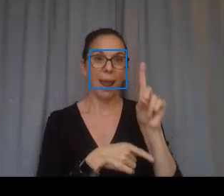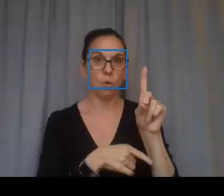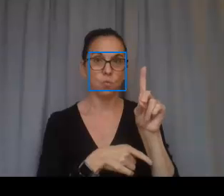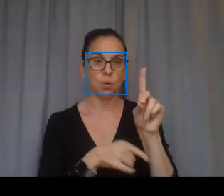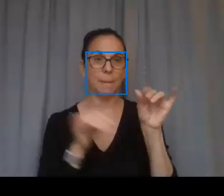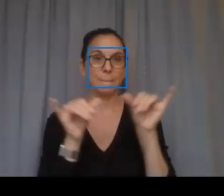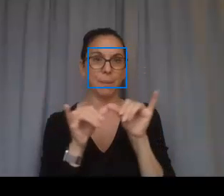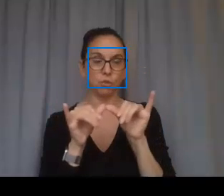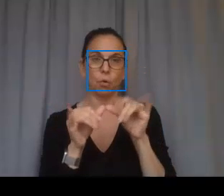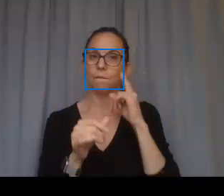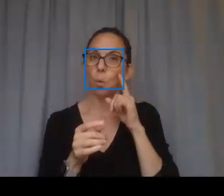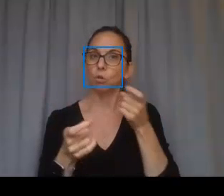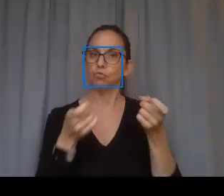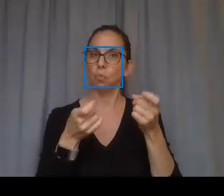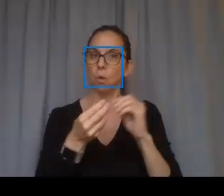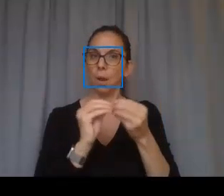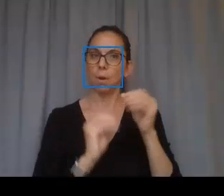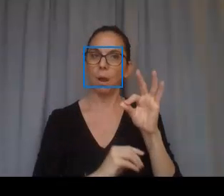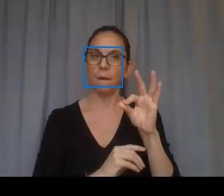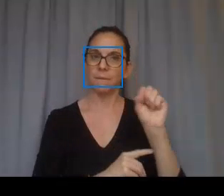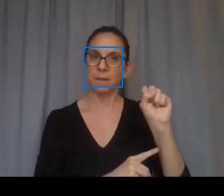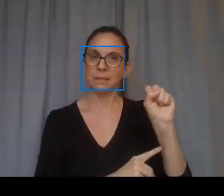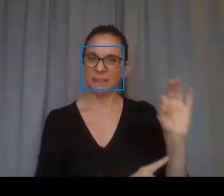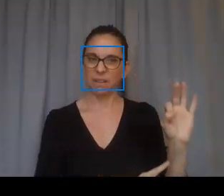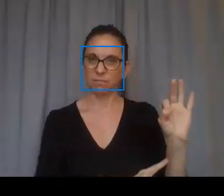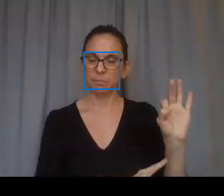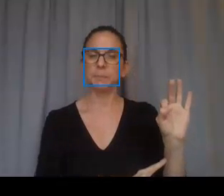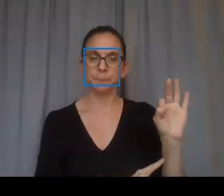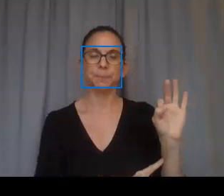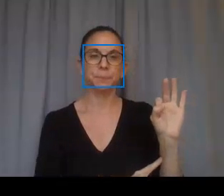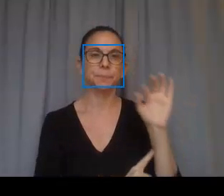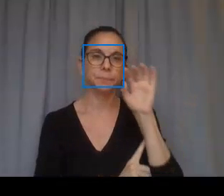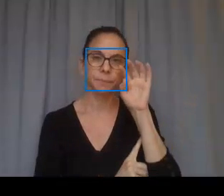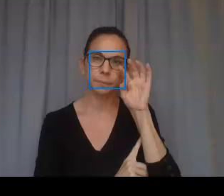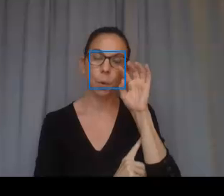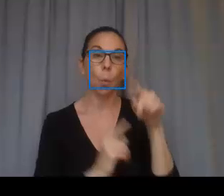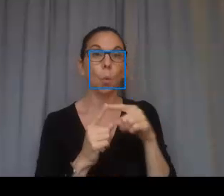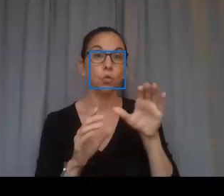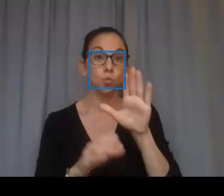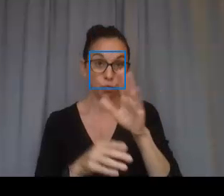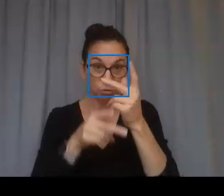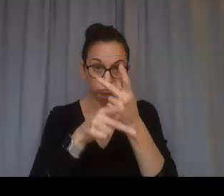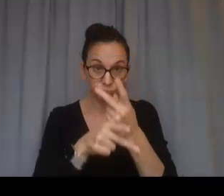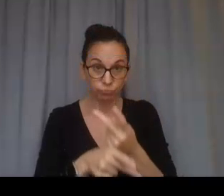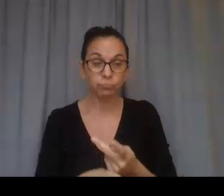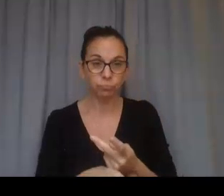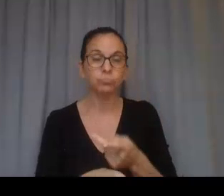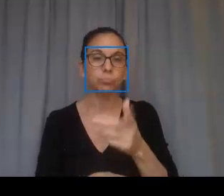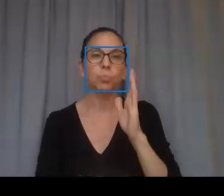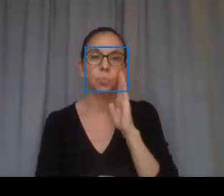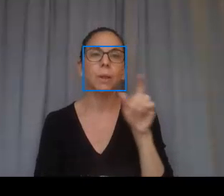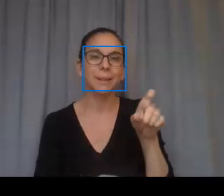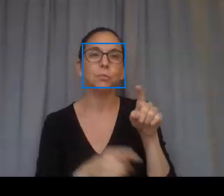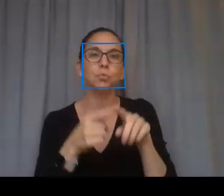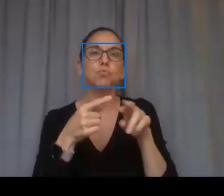to control the number of significant digits we have, because this is what you're going to do. Ultimately, when you do your calculations, you're going to need